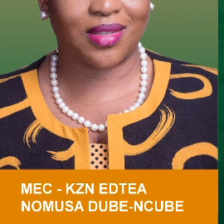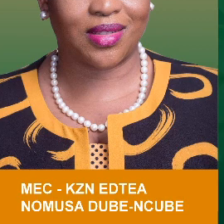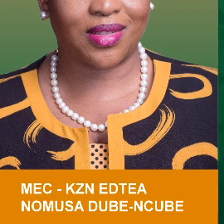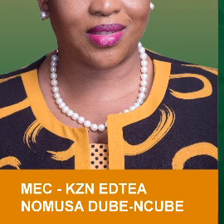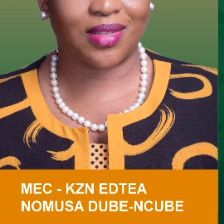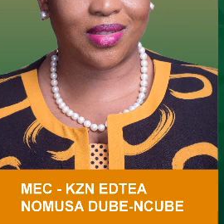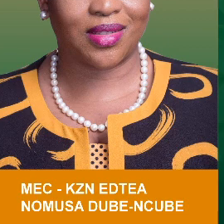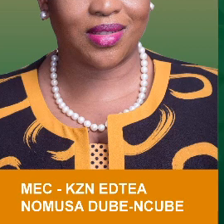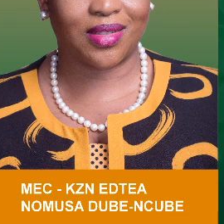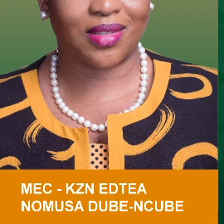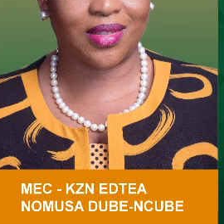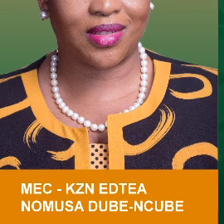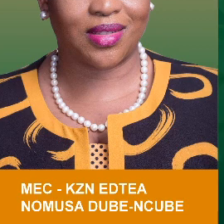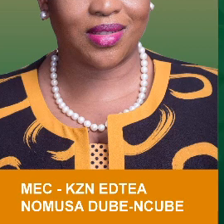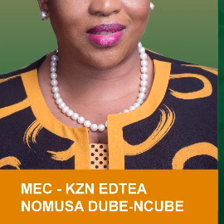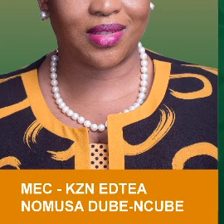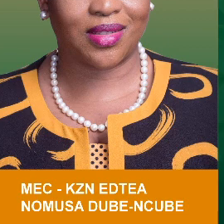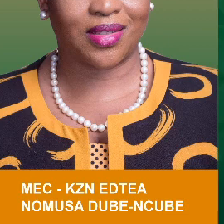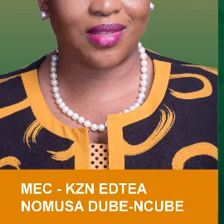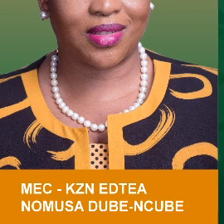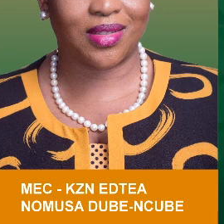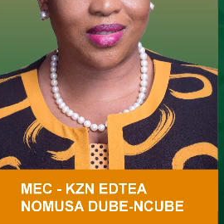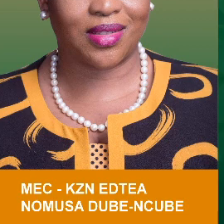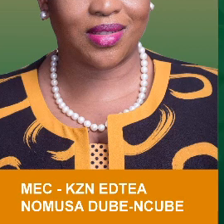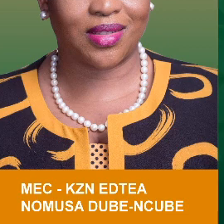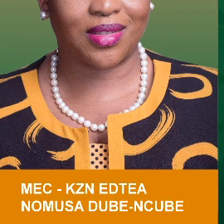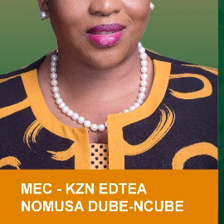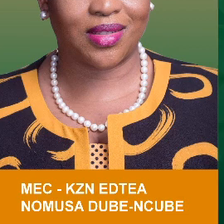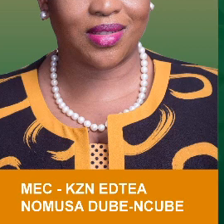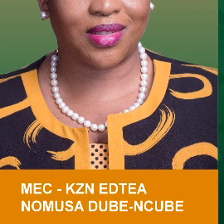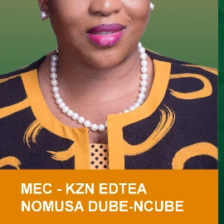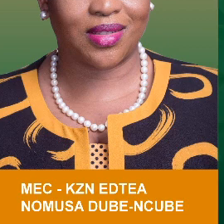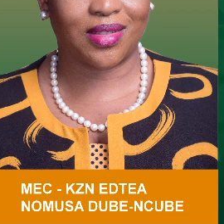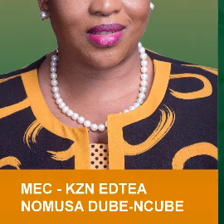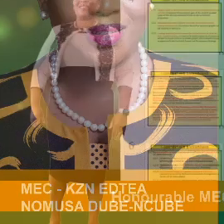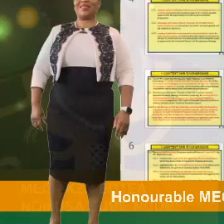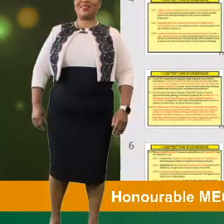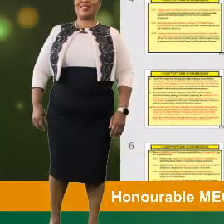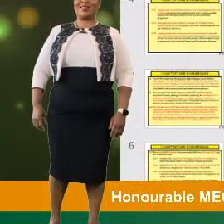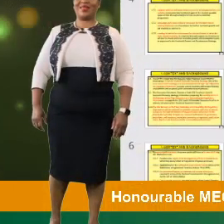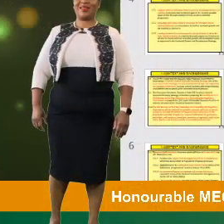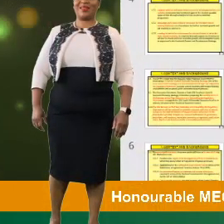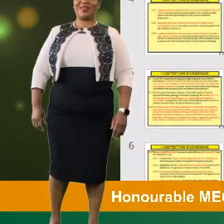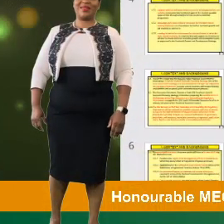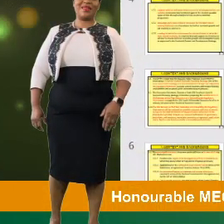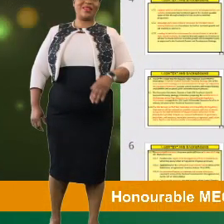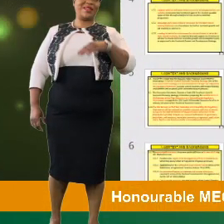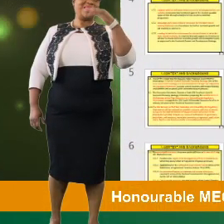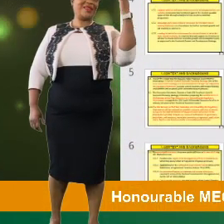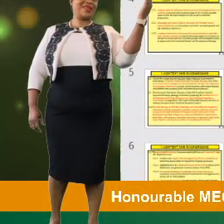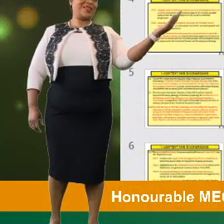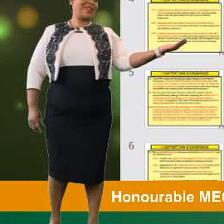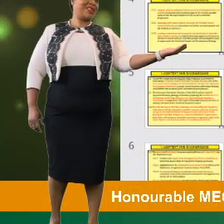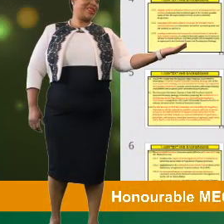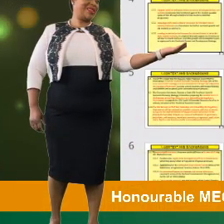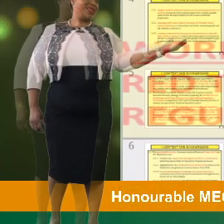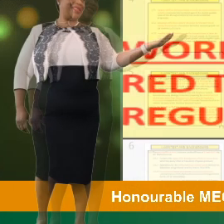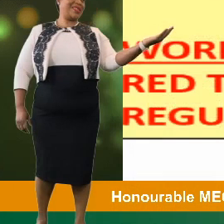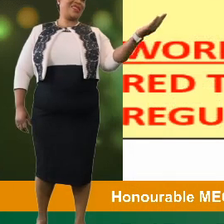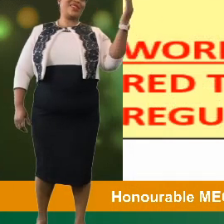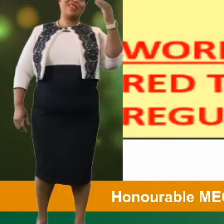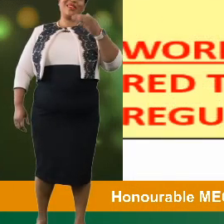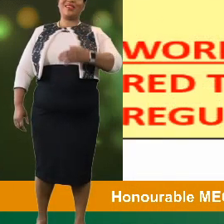Yes, Friki, we can see it. Dumiso, you can see it. All right. Well, let's just go through it very